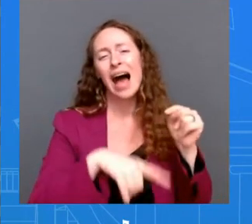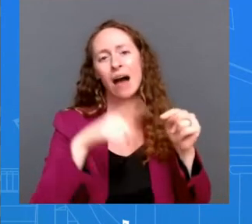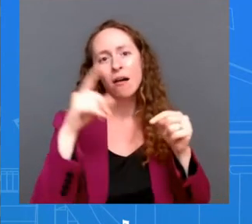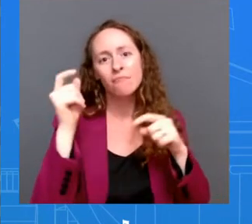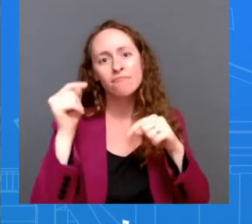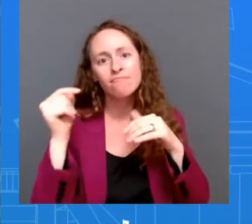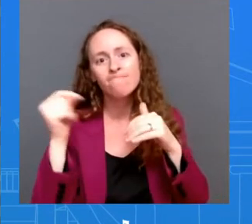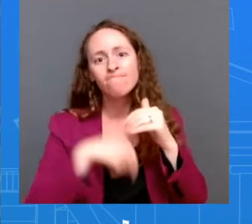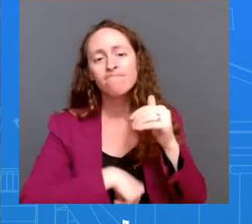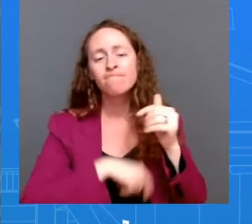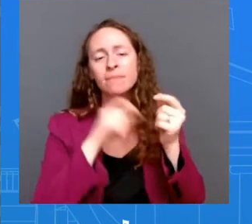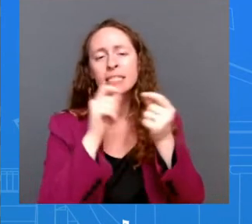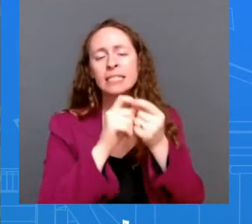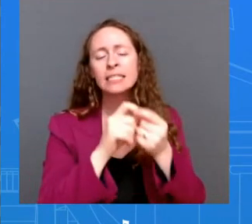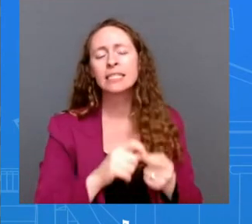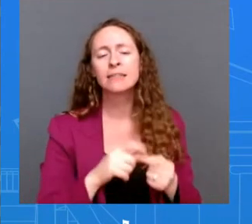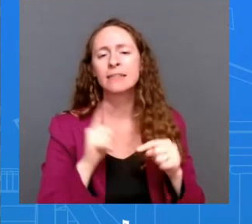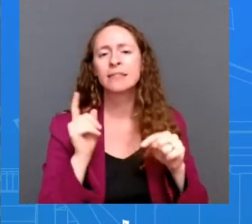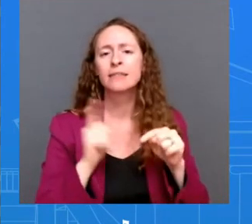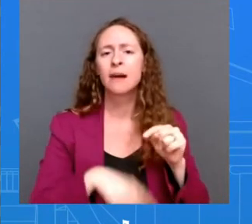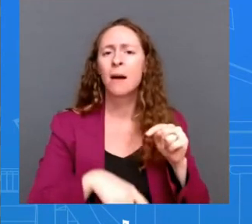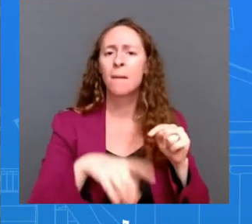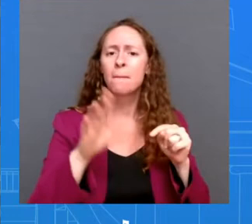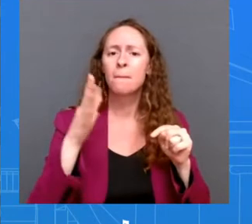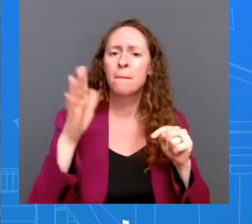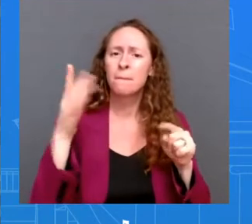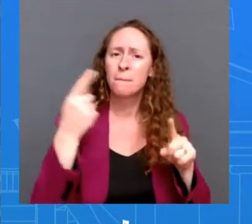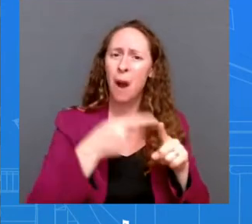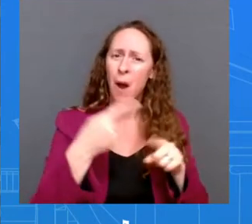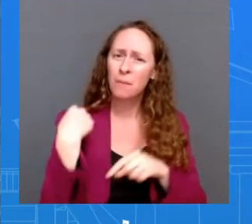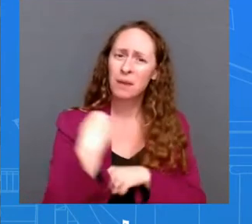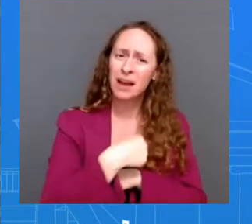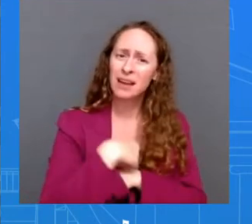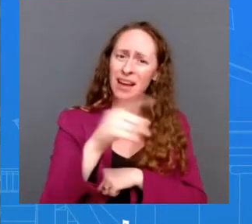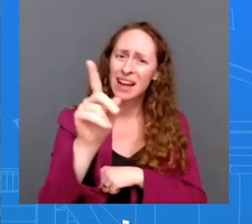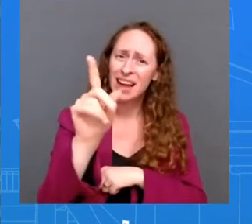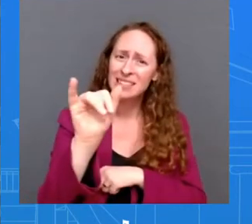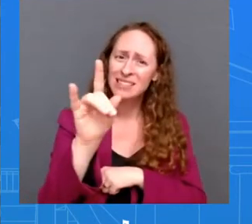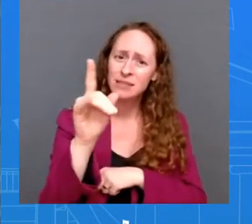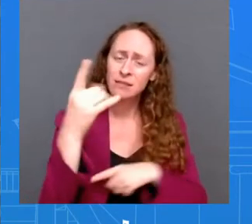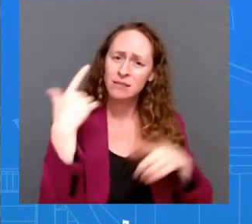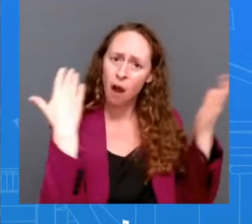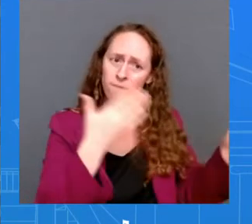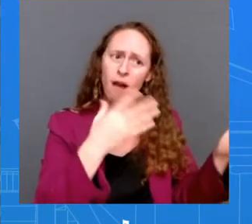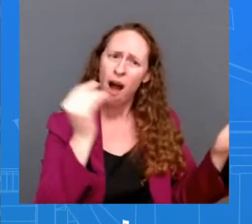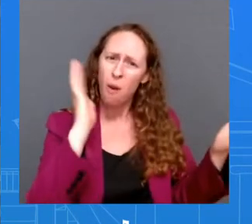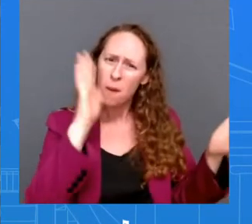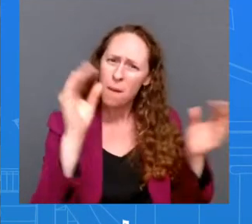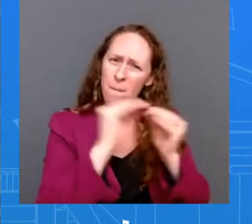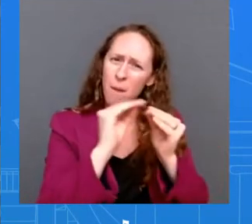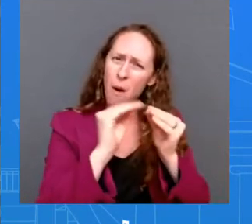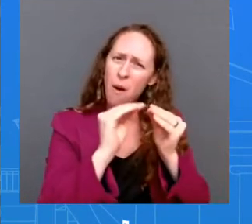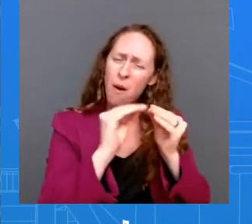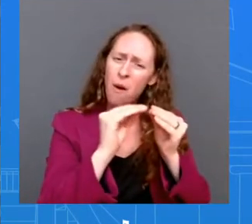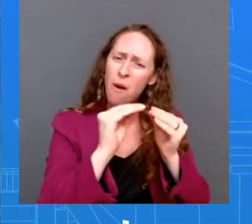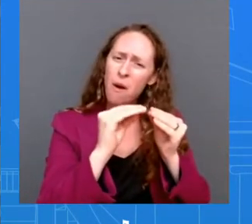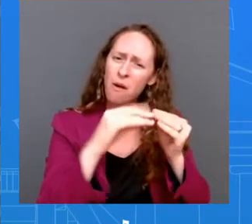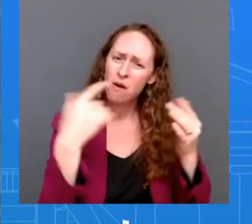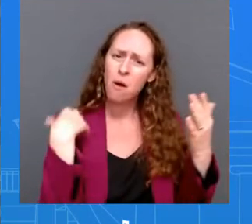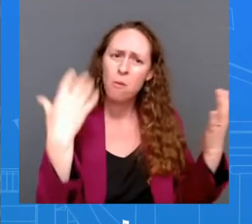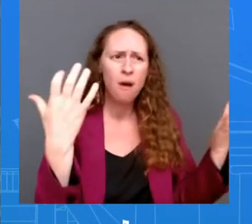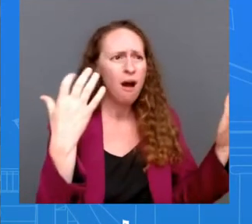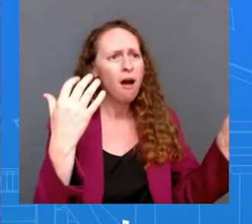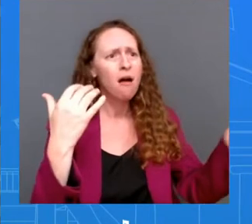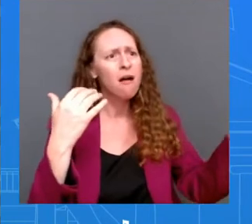step necessary to bring home our people, as we demonstrated with Trevor Reed.